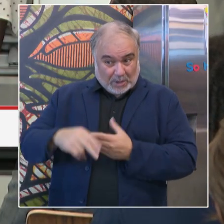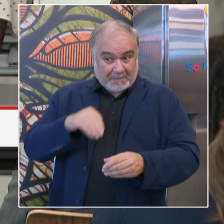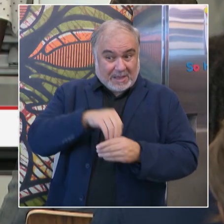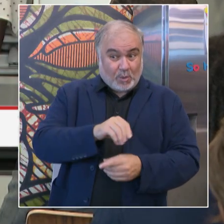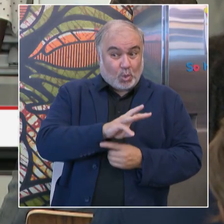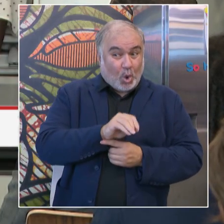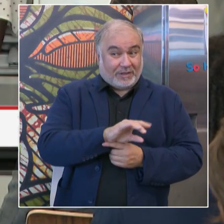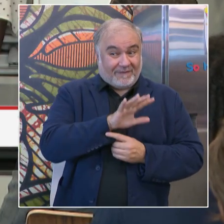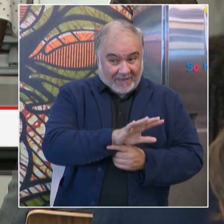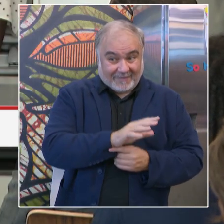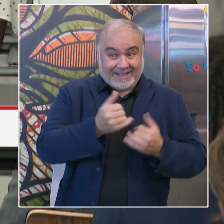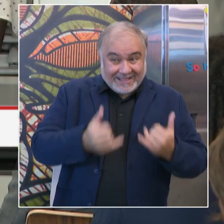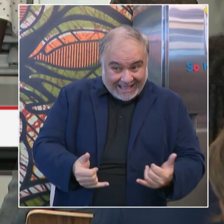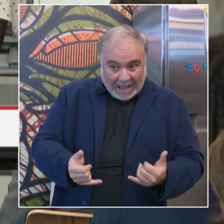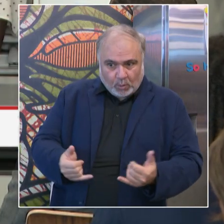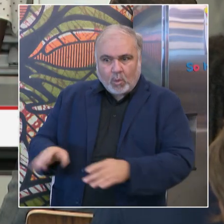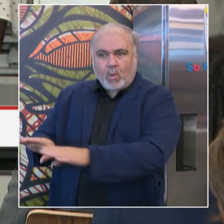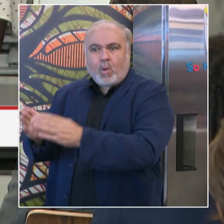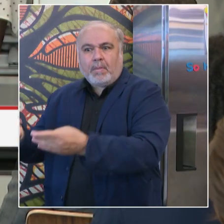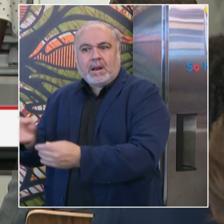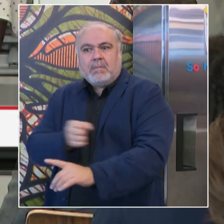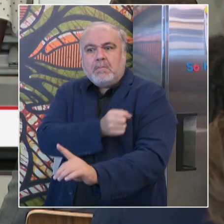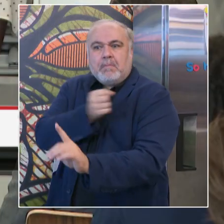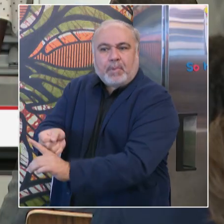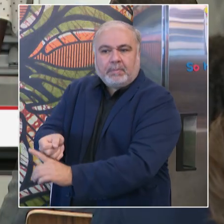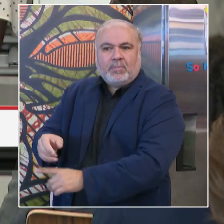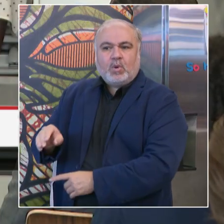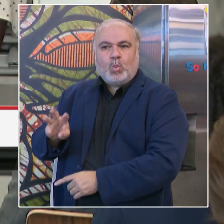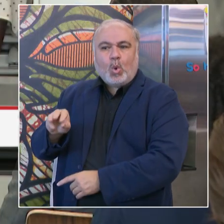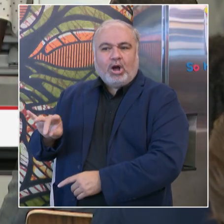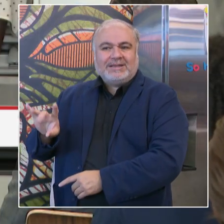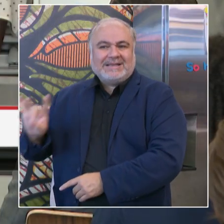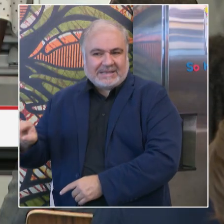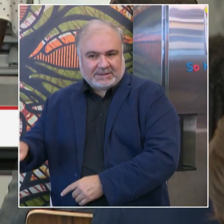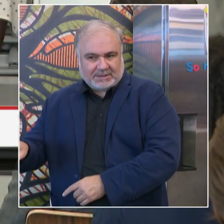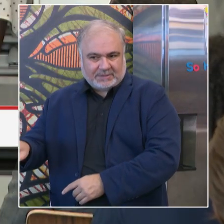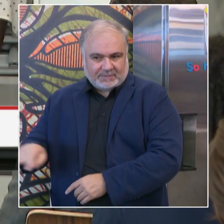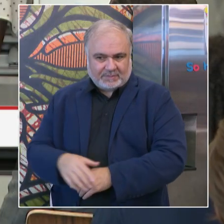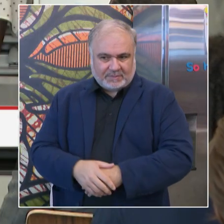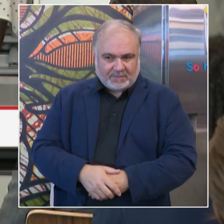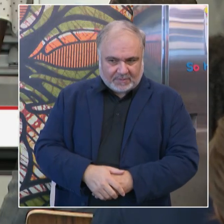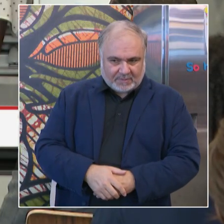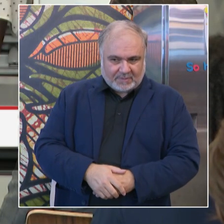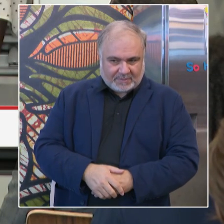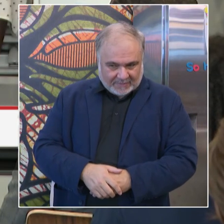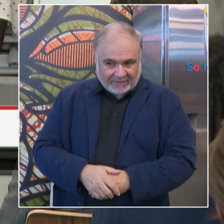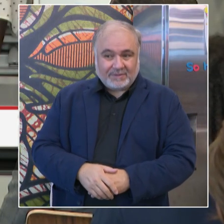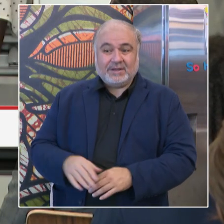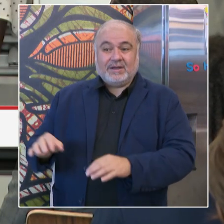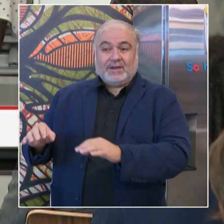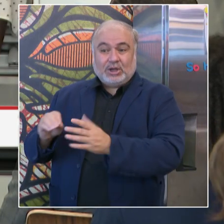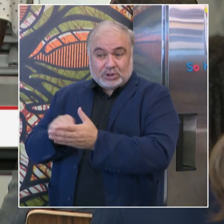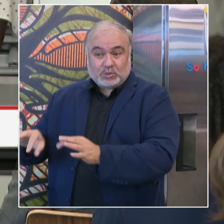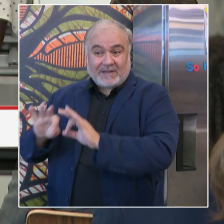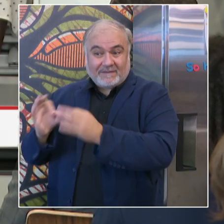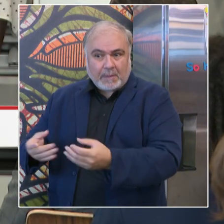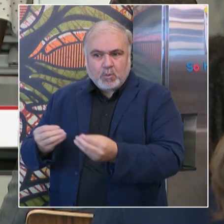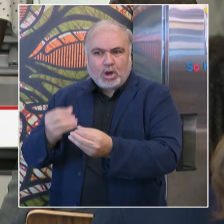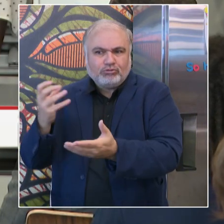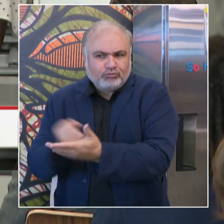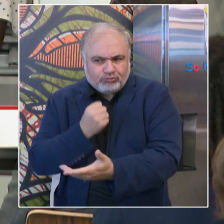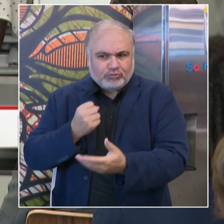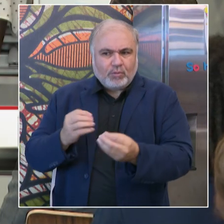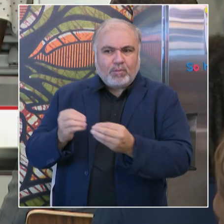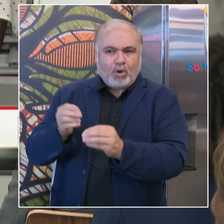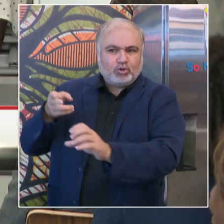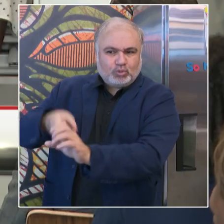to students and families who want to use it. I'm proud that it's here at